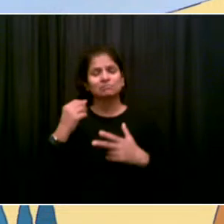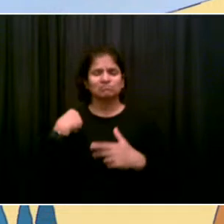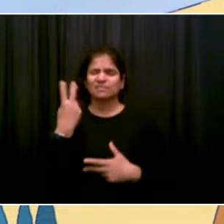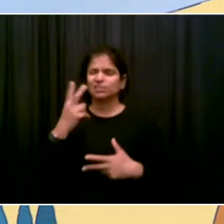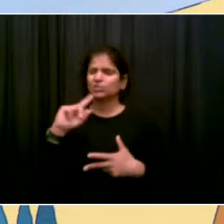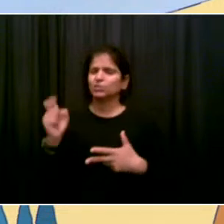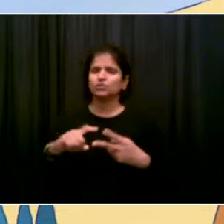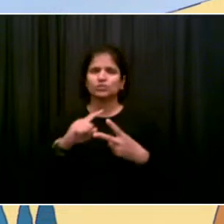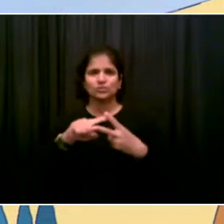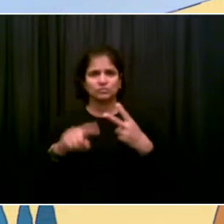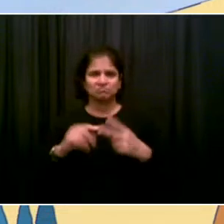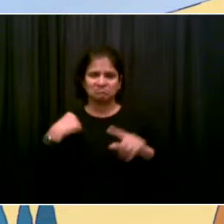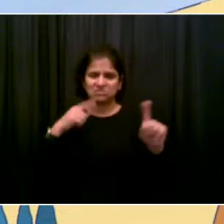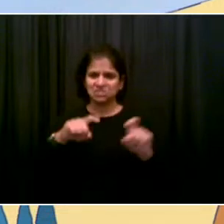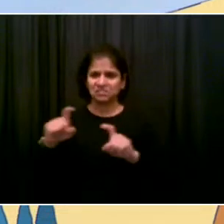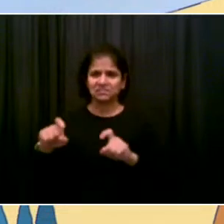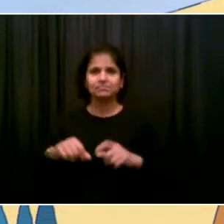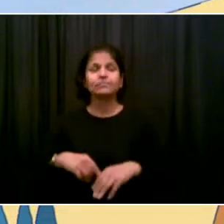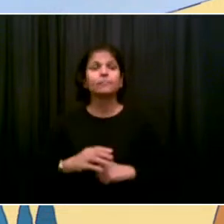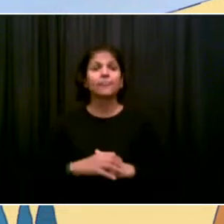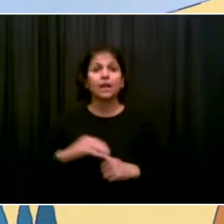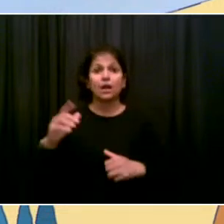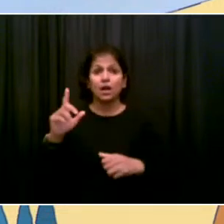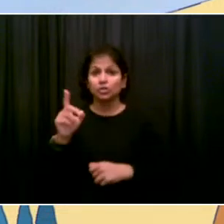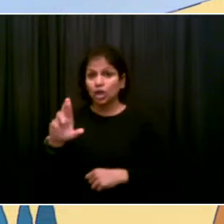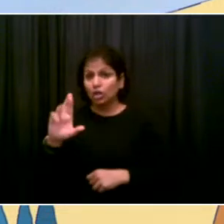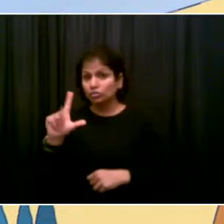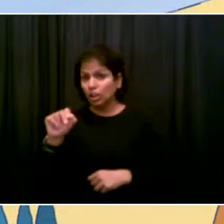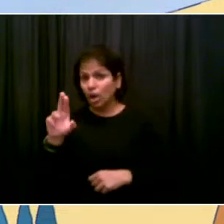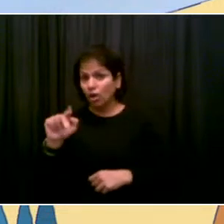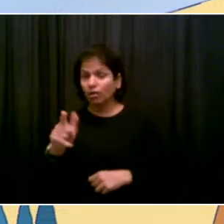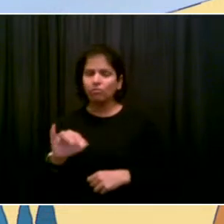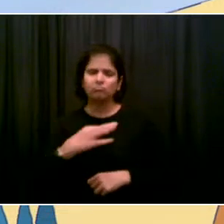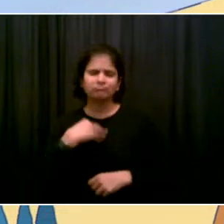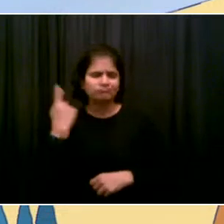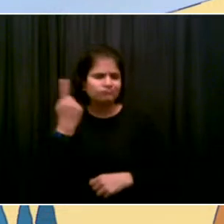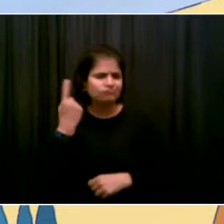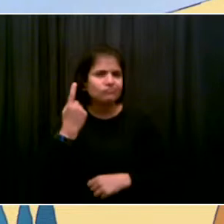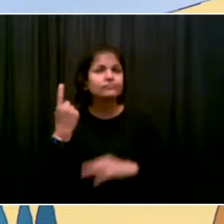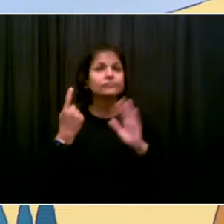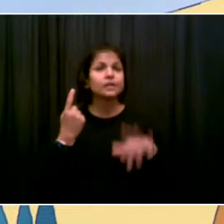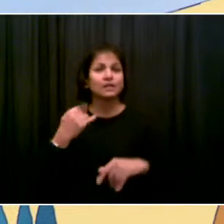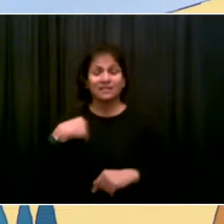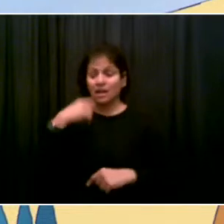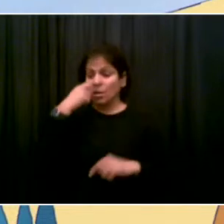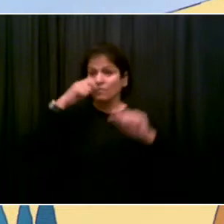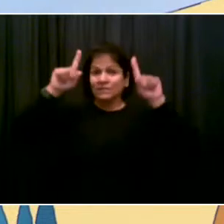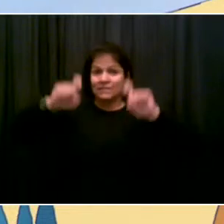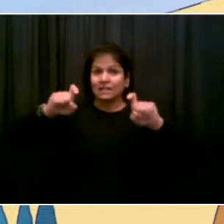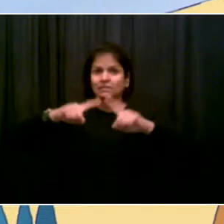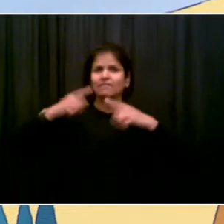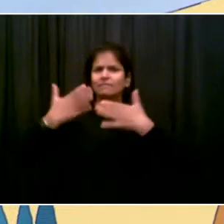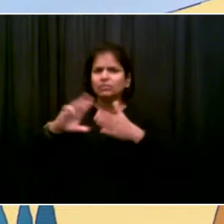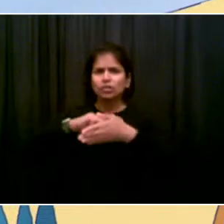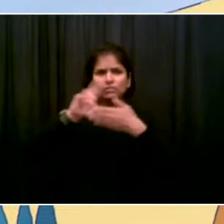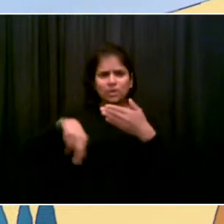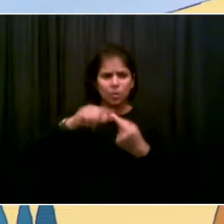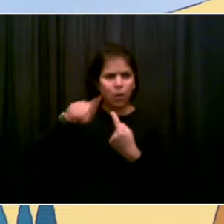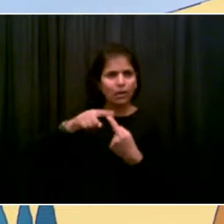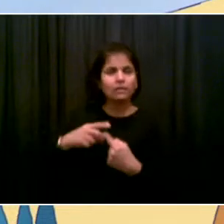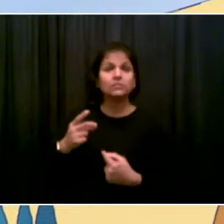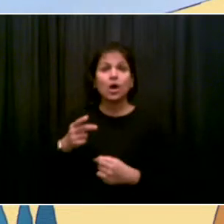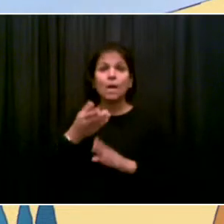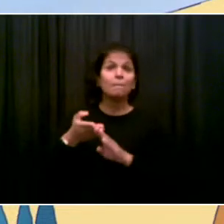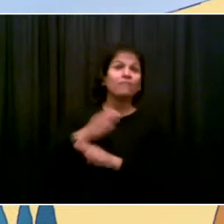also weigh in on this, what the average turnaround time is right now. So if we tell folks to get tested before they travel or get a large gathering, how far